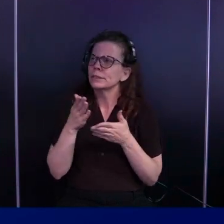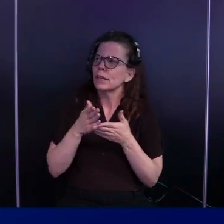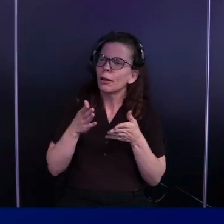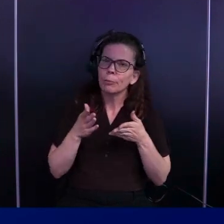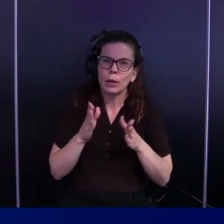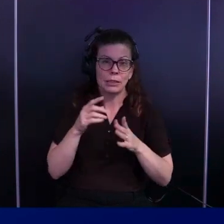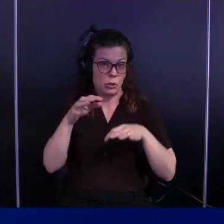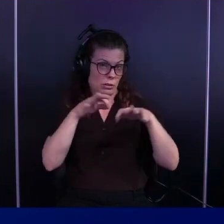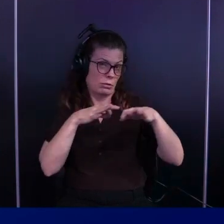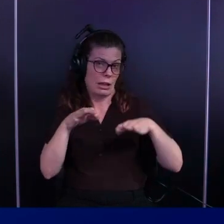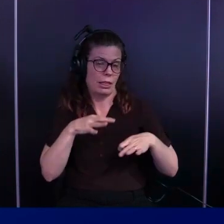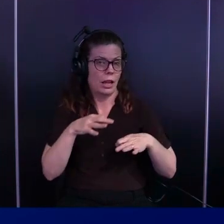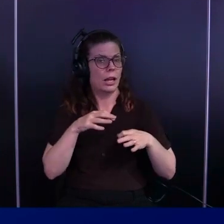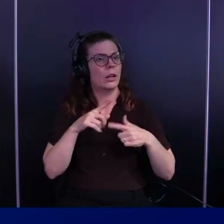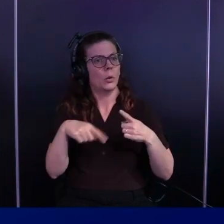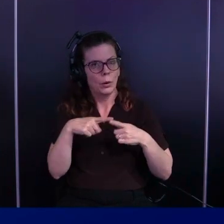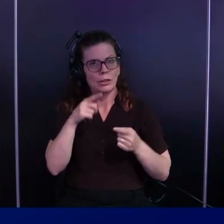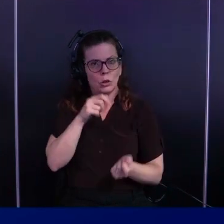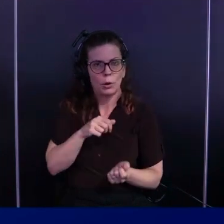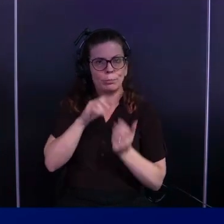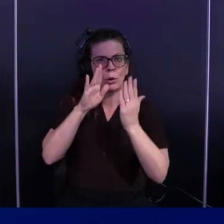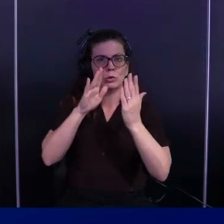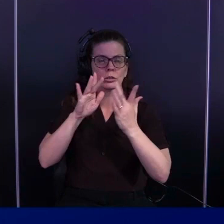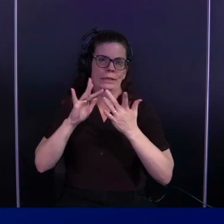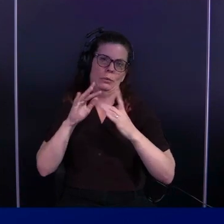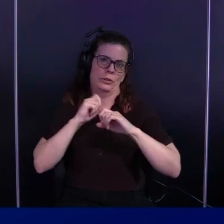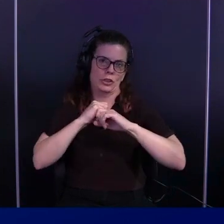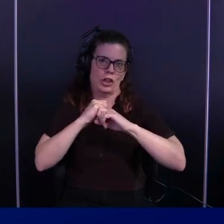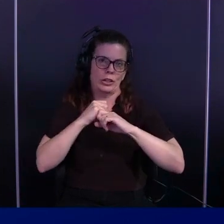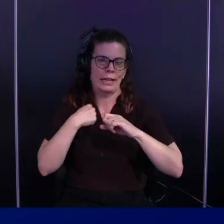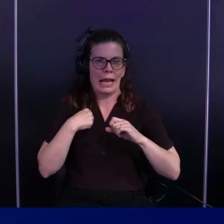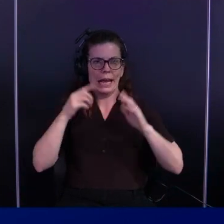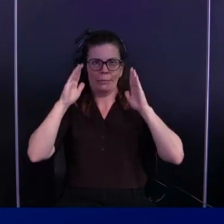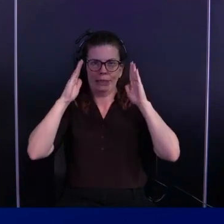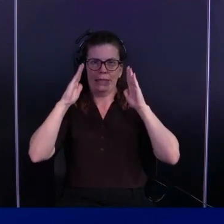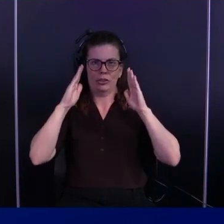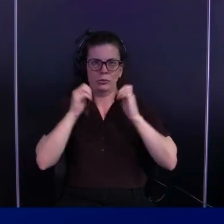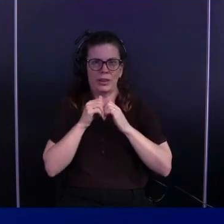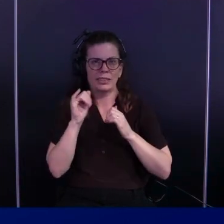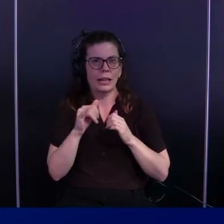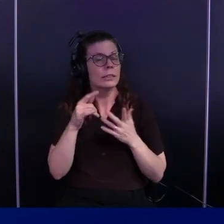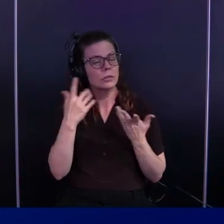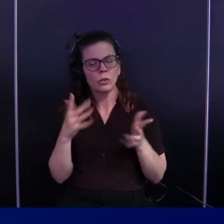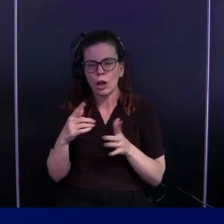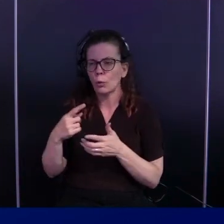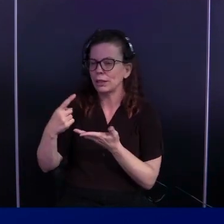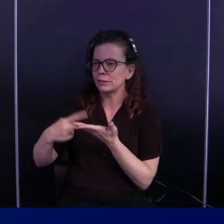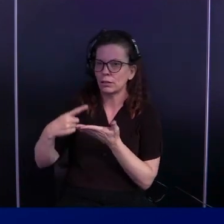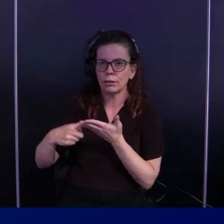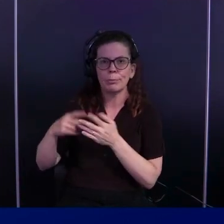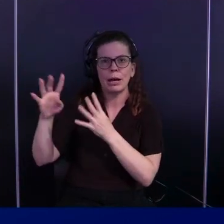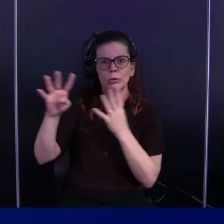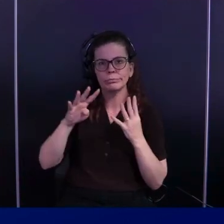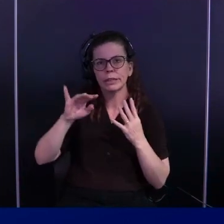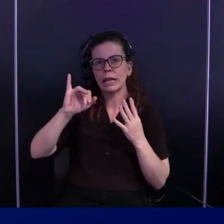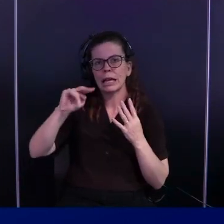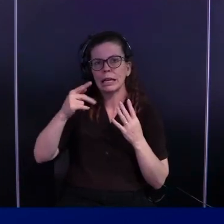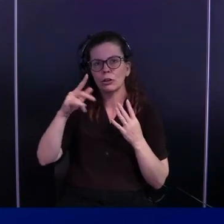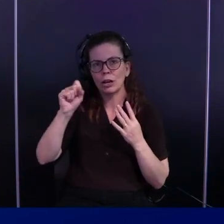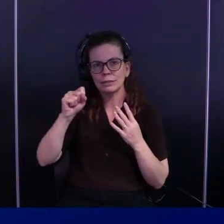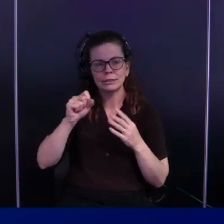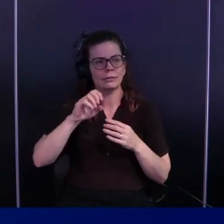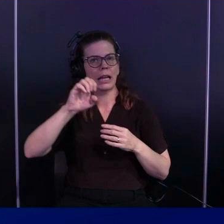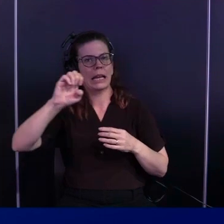when approaching network security that I should be paying attention to, right? So we've already talked ingress and